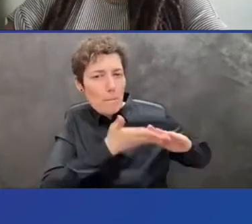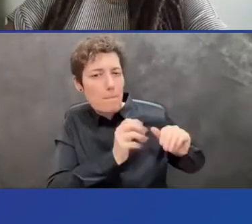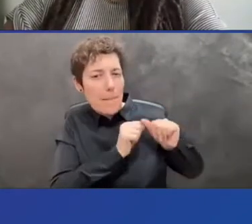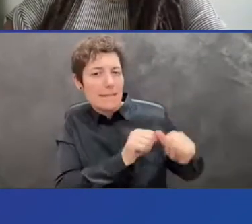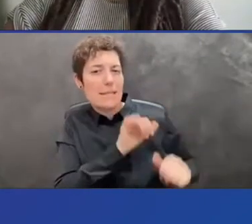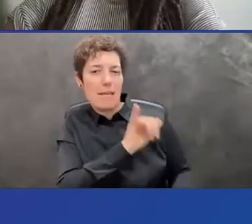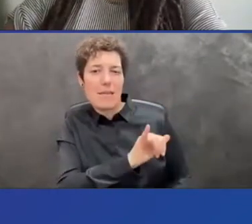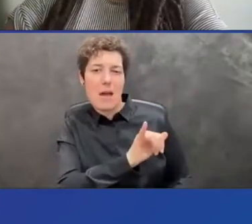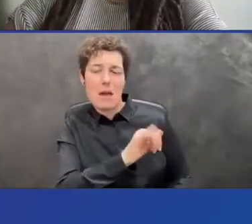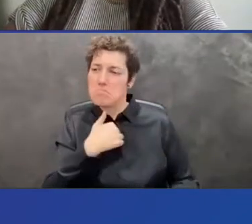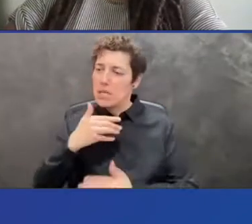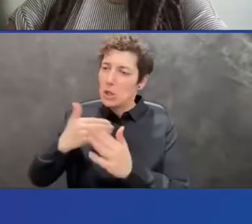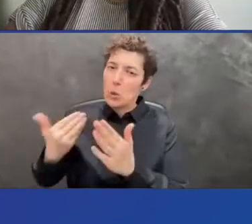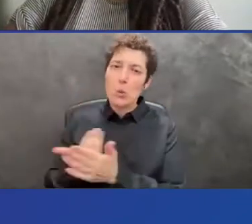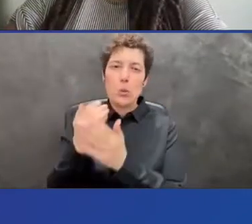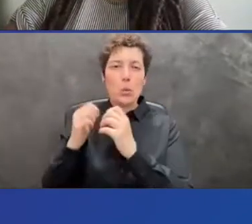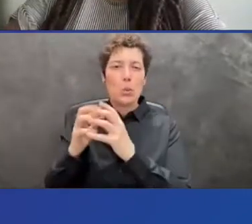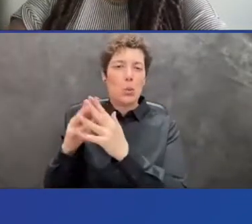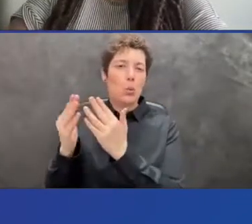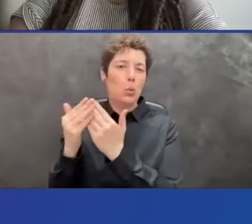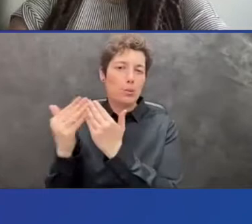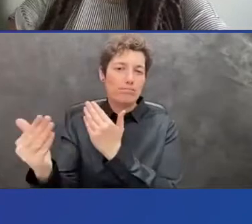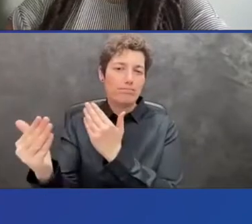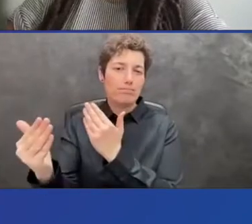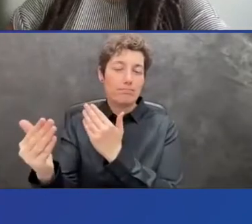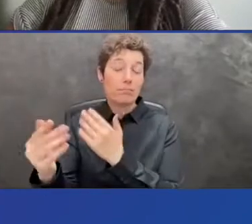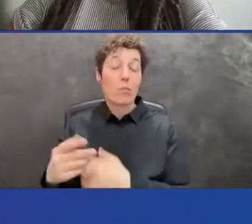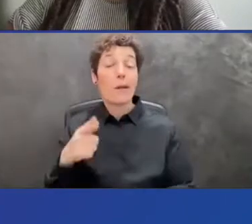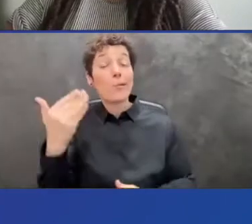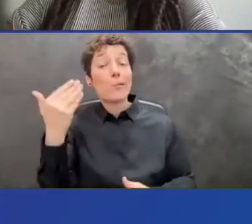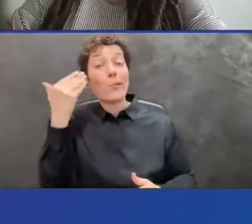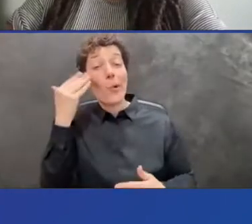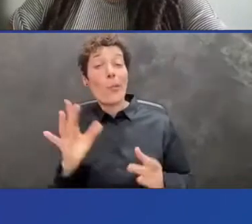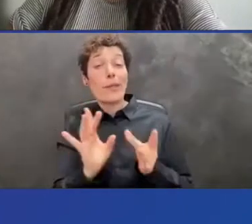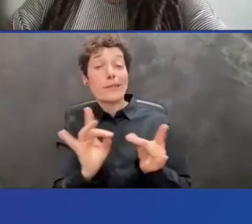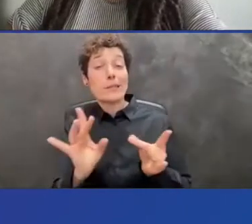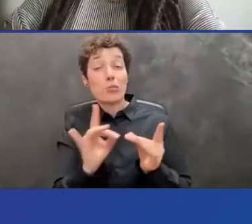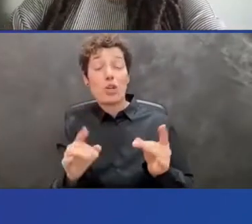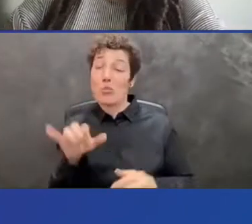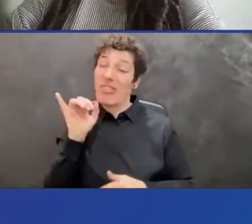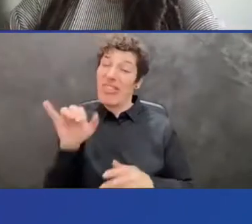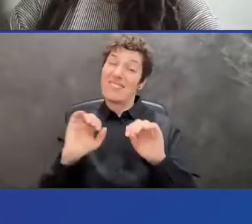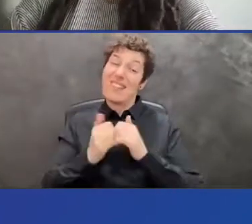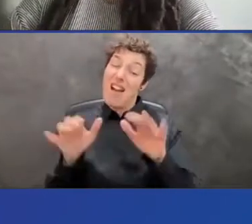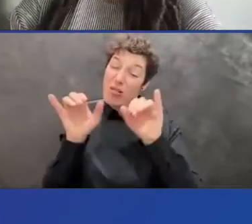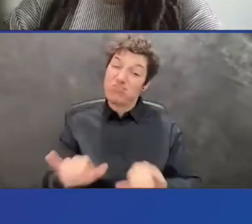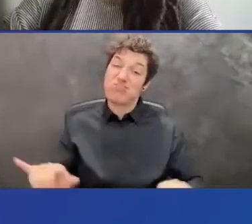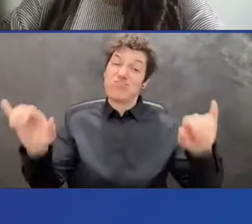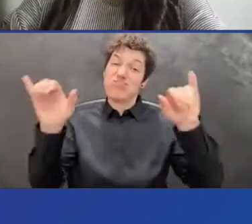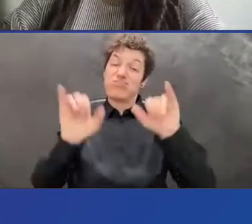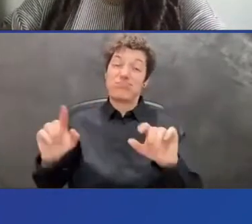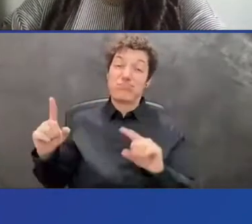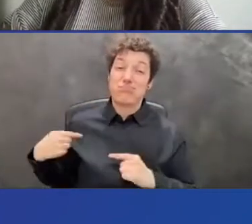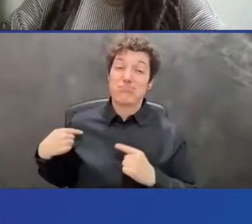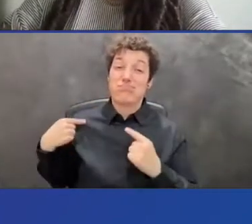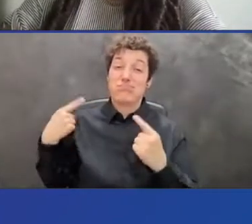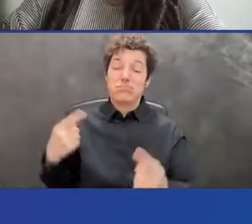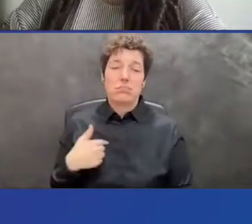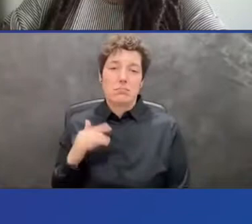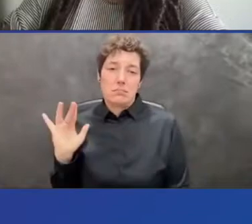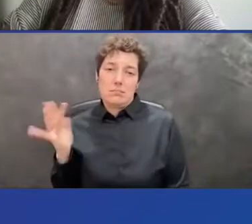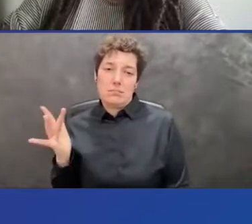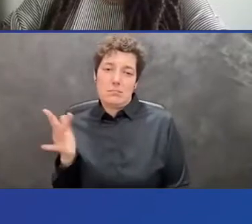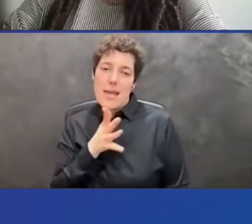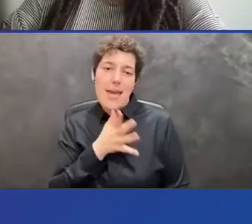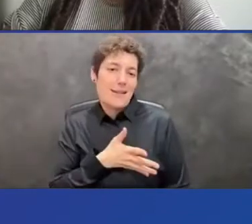My least favorite expression is, well, this is how we've always done it. If this is how you've always done it, then you wouldn't need me,